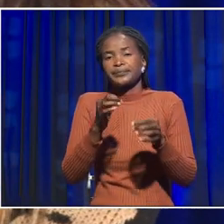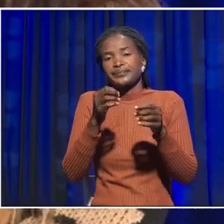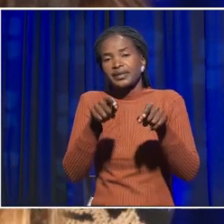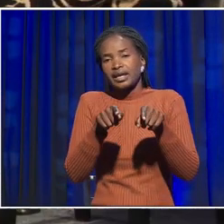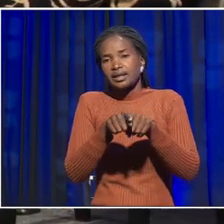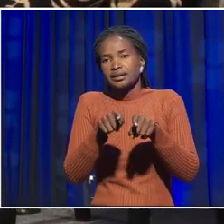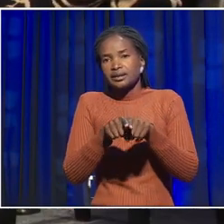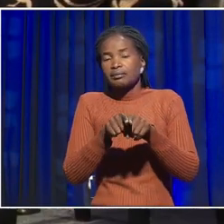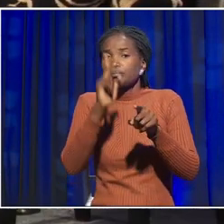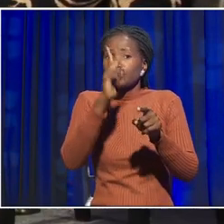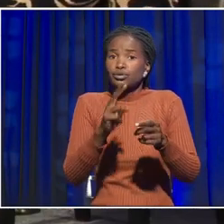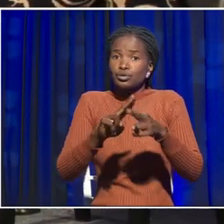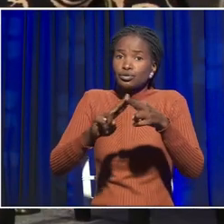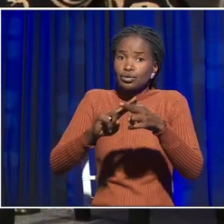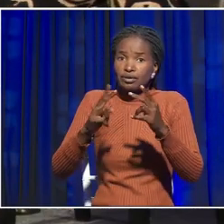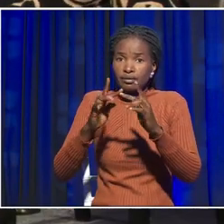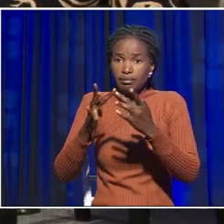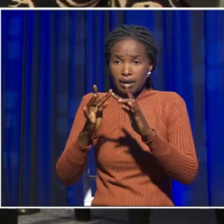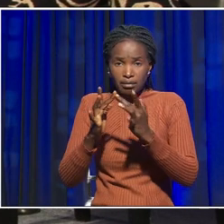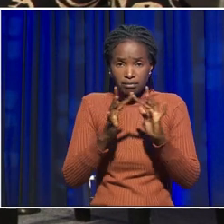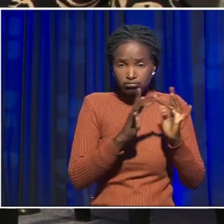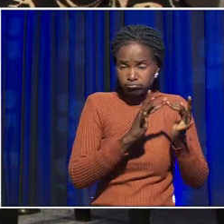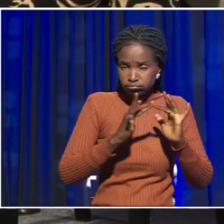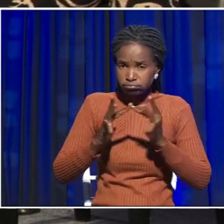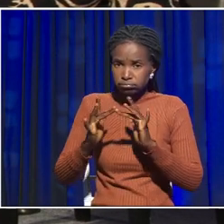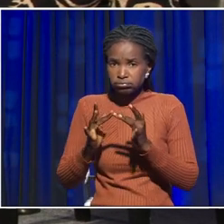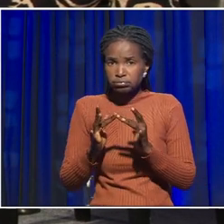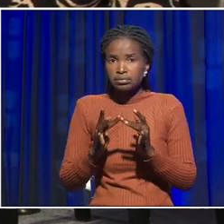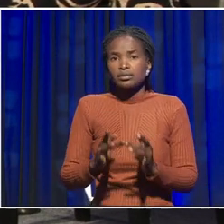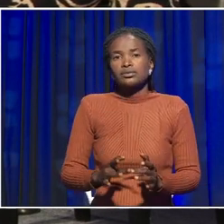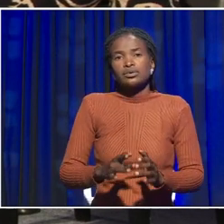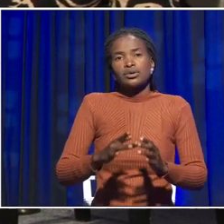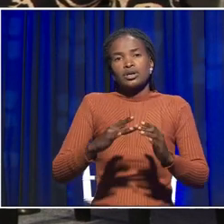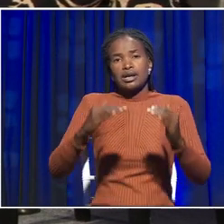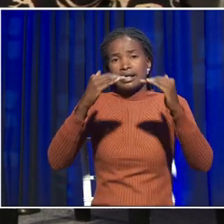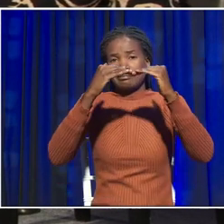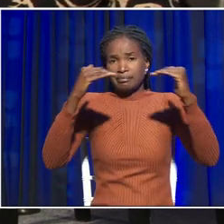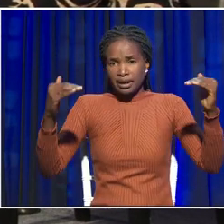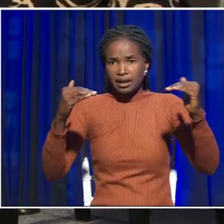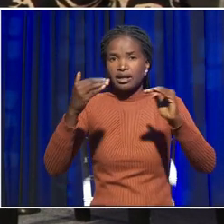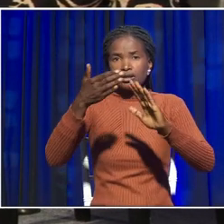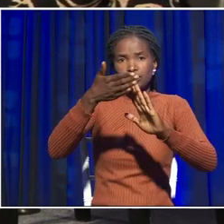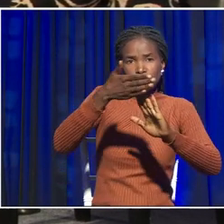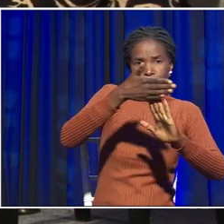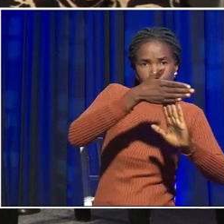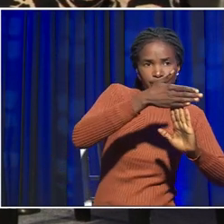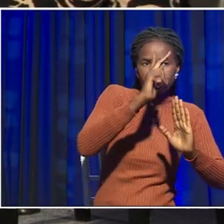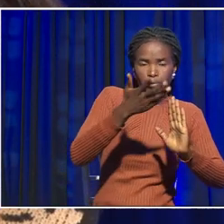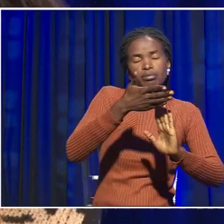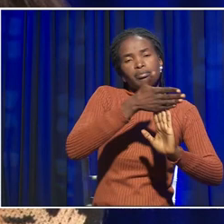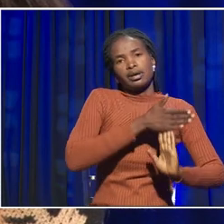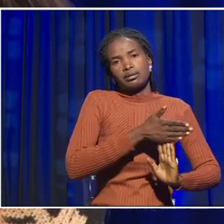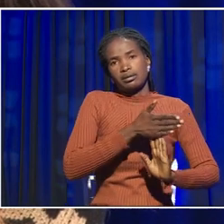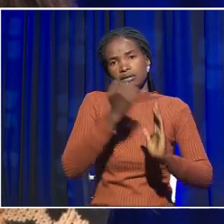citizen online, which is a global citizen, are in par and that you are protected in that sense.